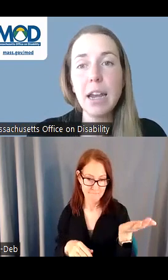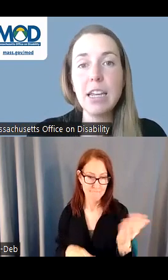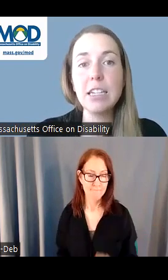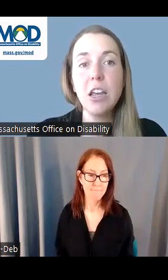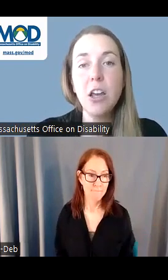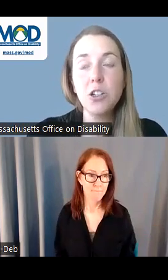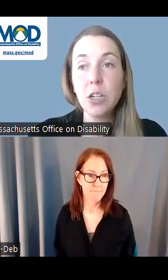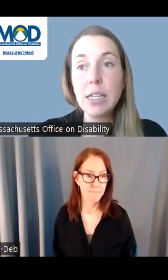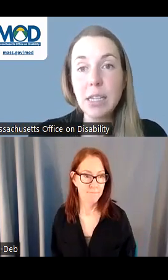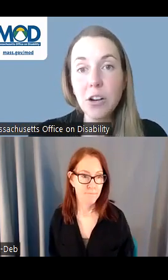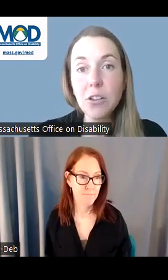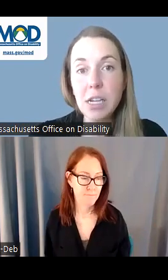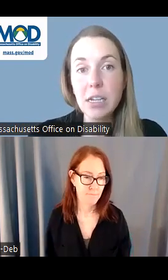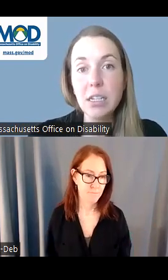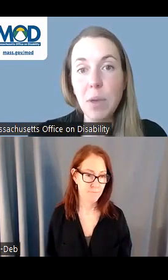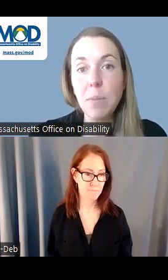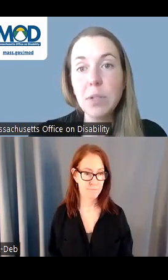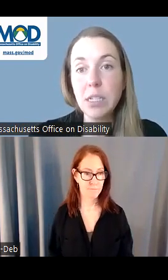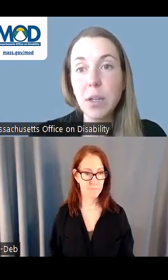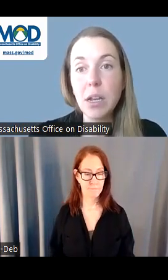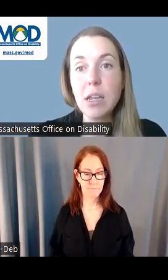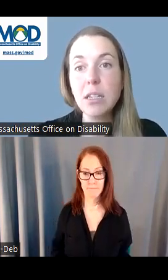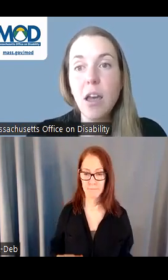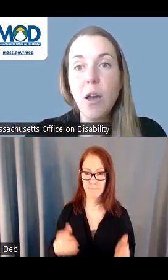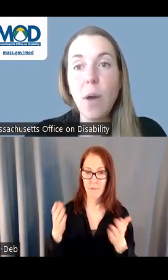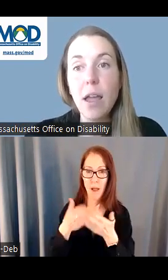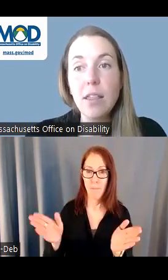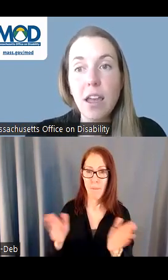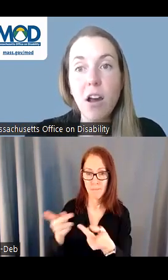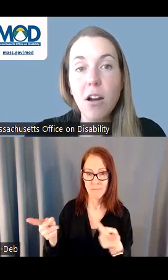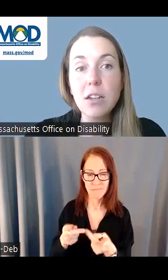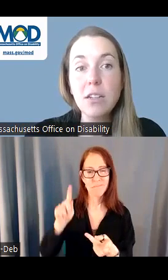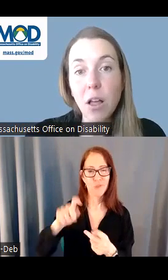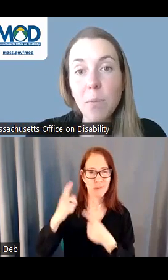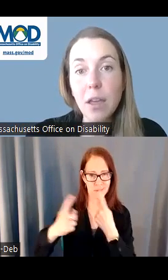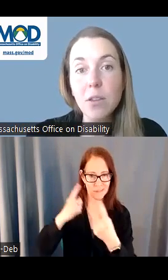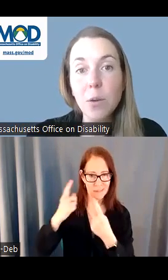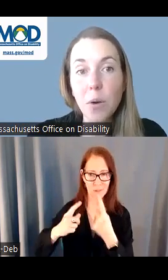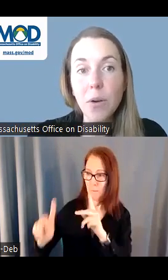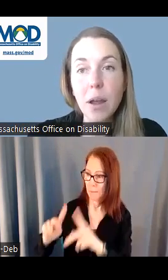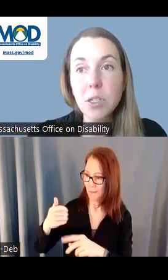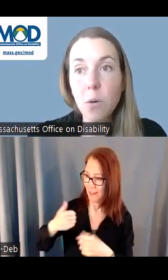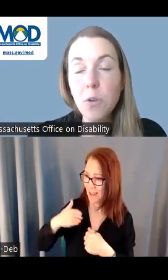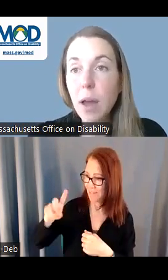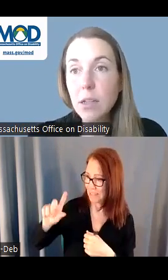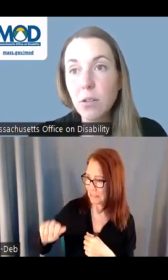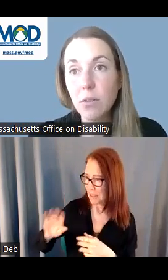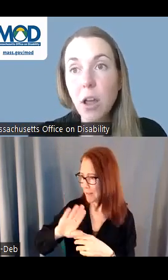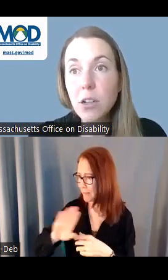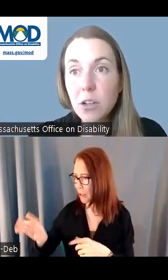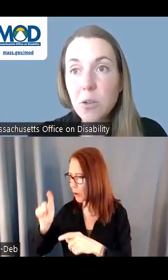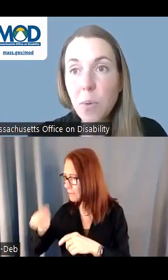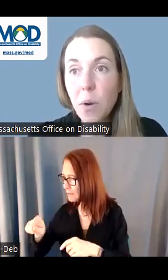Public entities should consider the needs of people with disabilities when they are developing their program. So if you guys